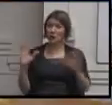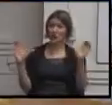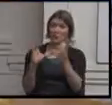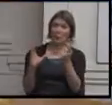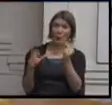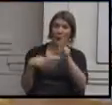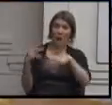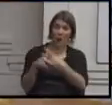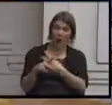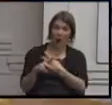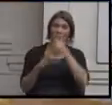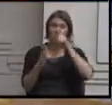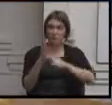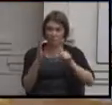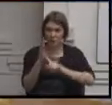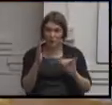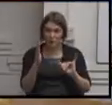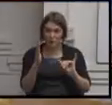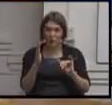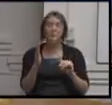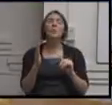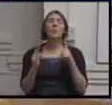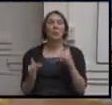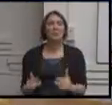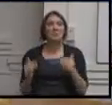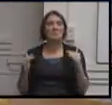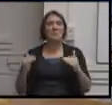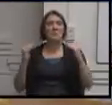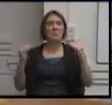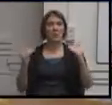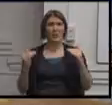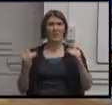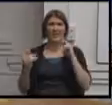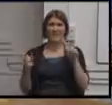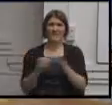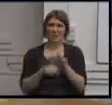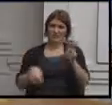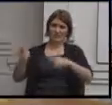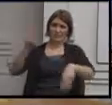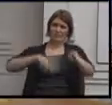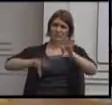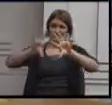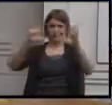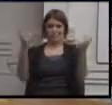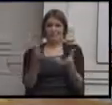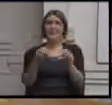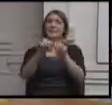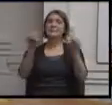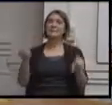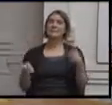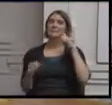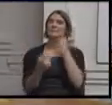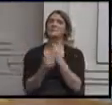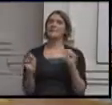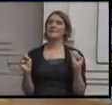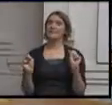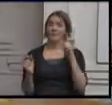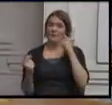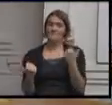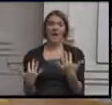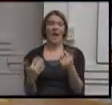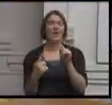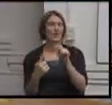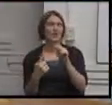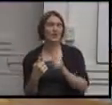have. And it includes a real wholesale examination of the capabilities of the fire